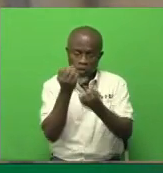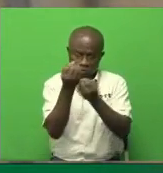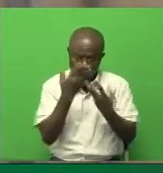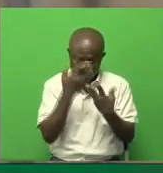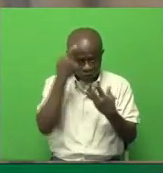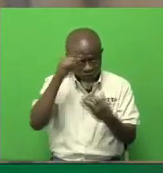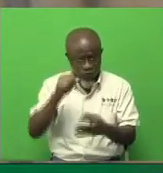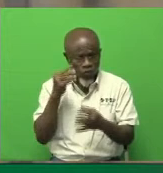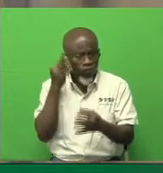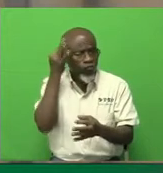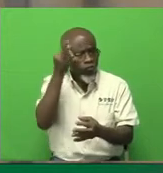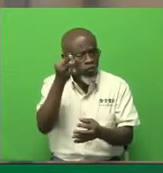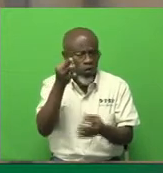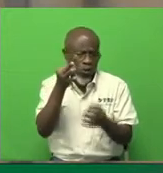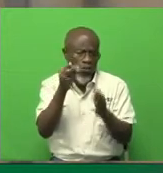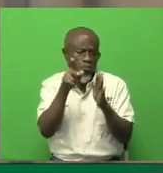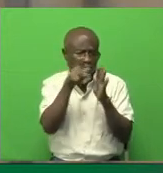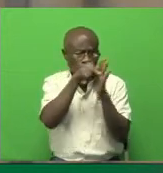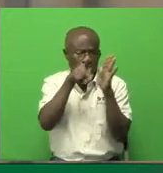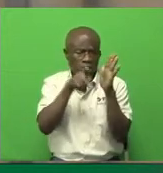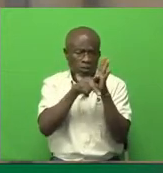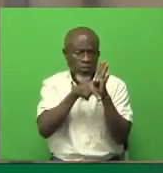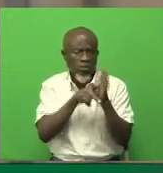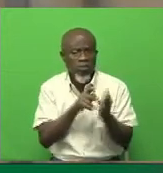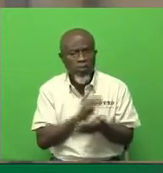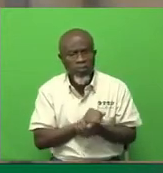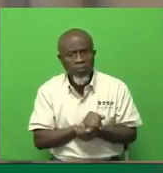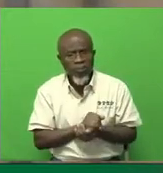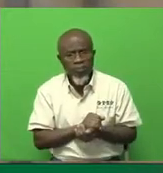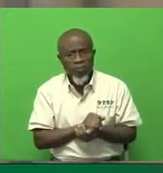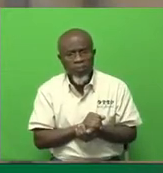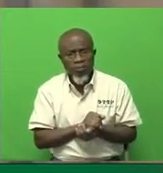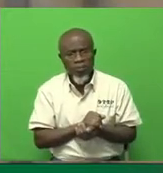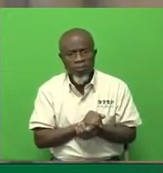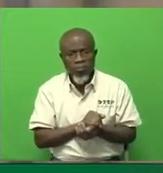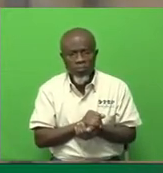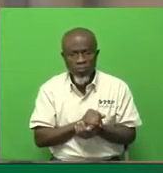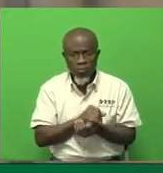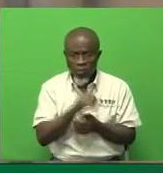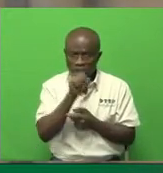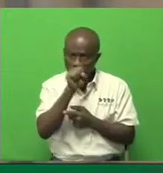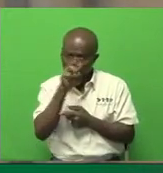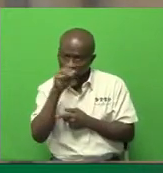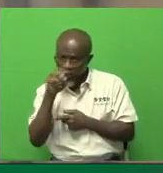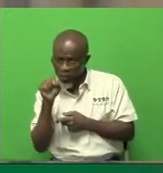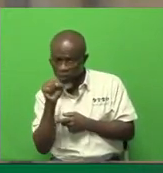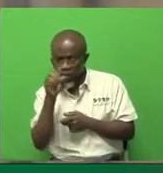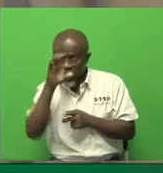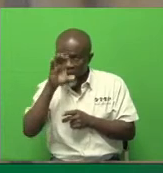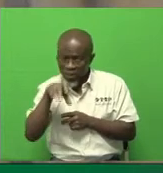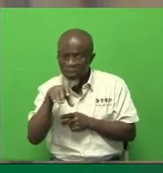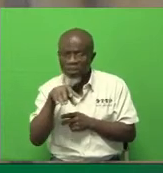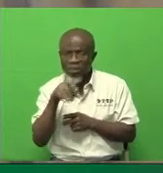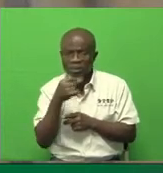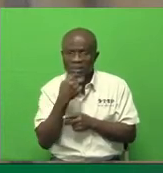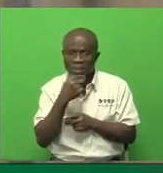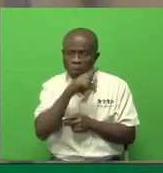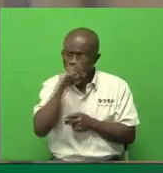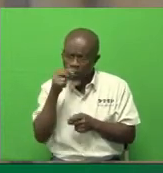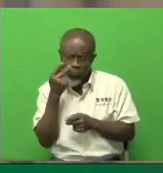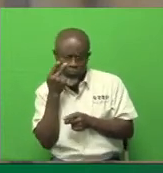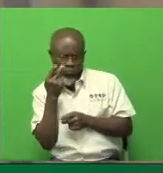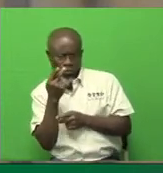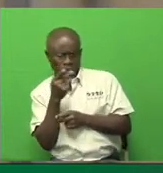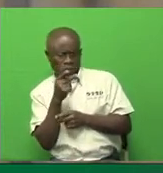making for example the SMS can be configured to show when a school's performance is dipping